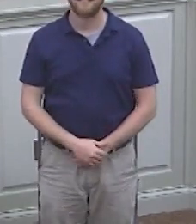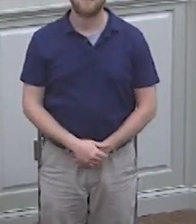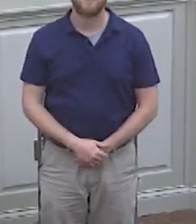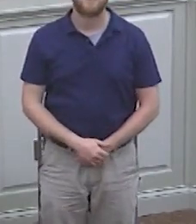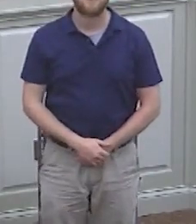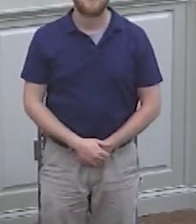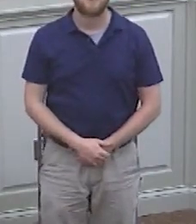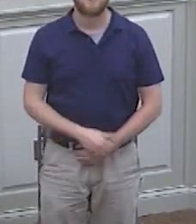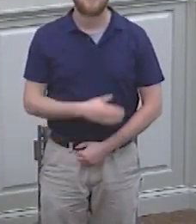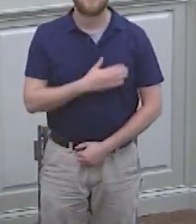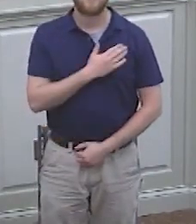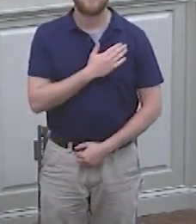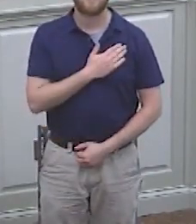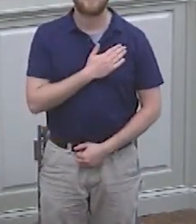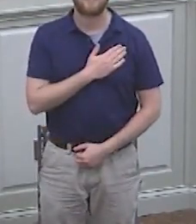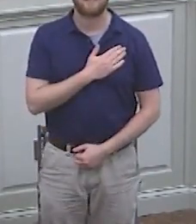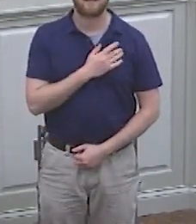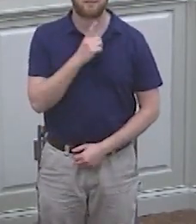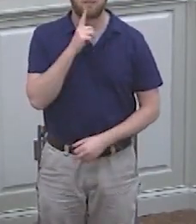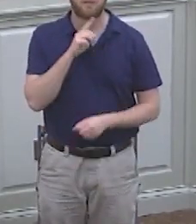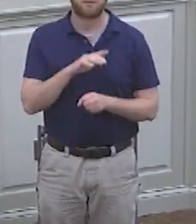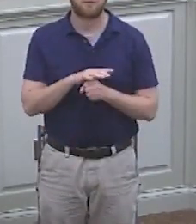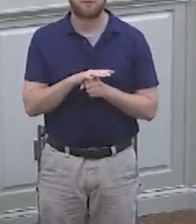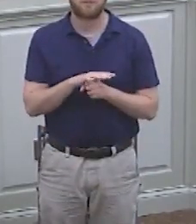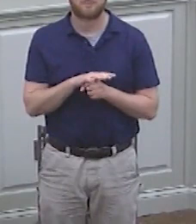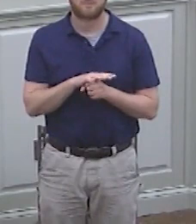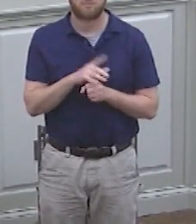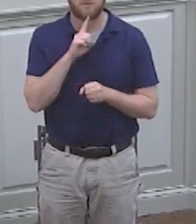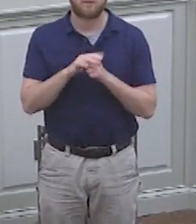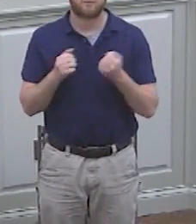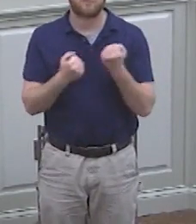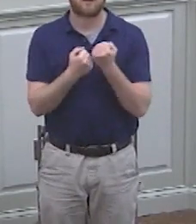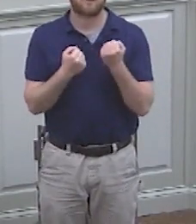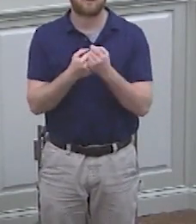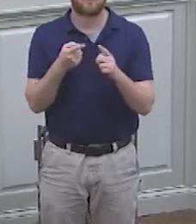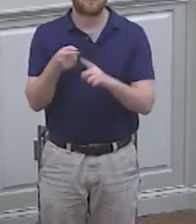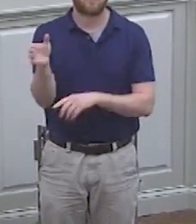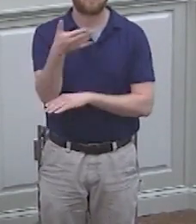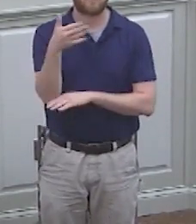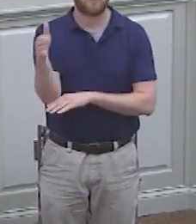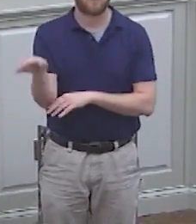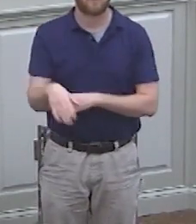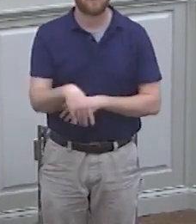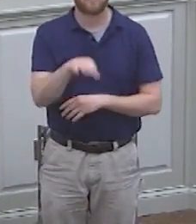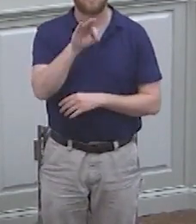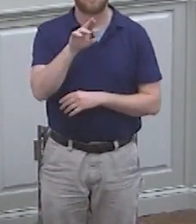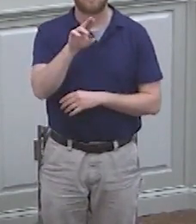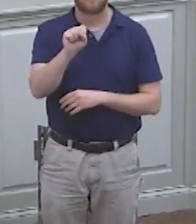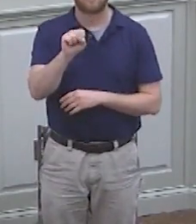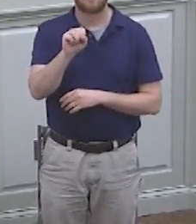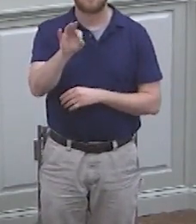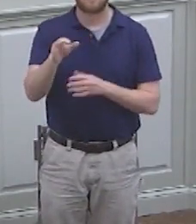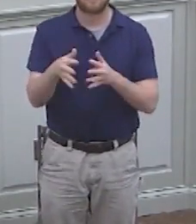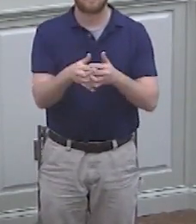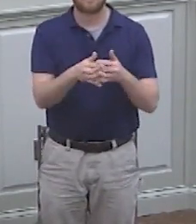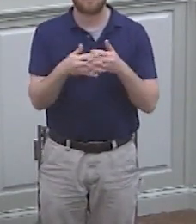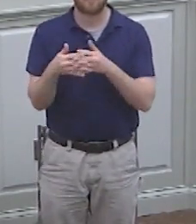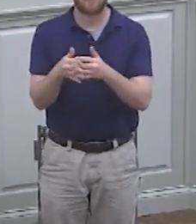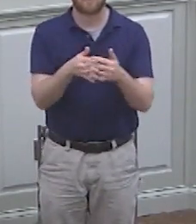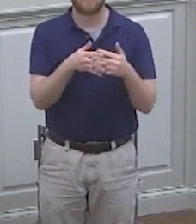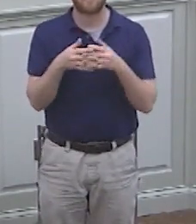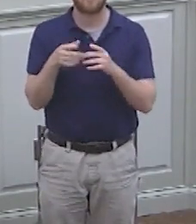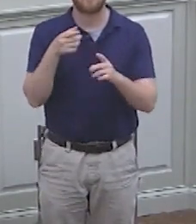Attention, salute, pledge. I pledge allegiance to the flag of the United States